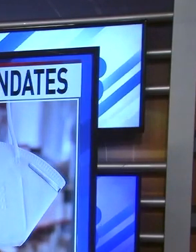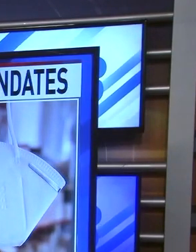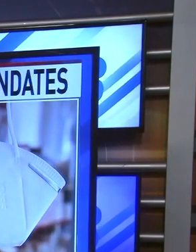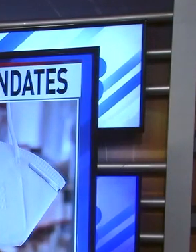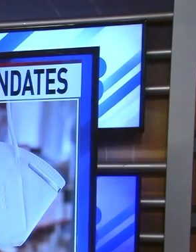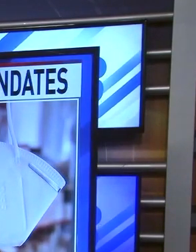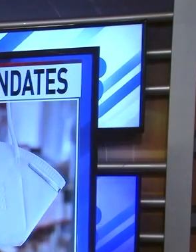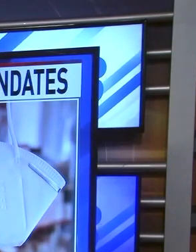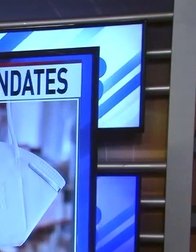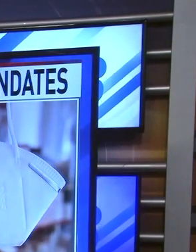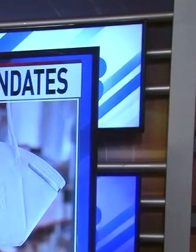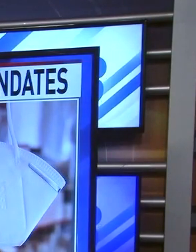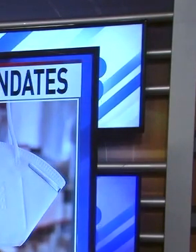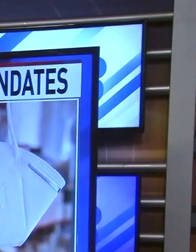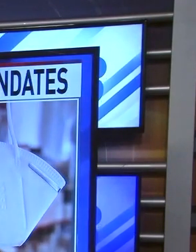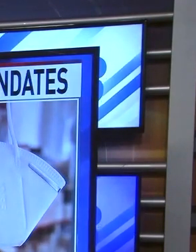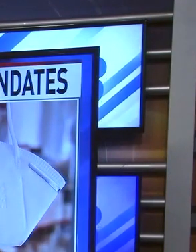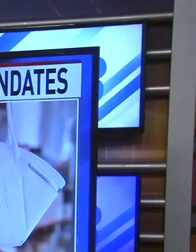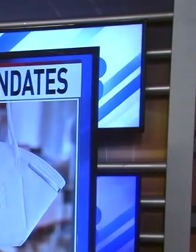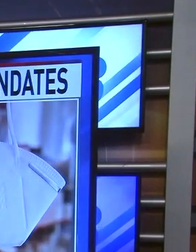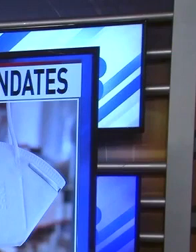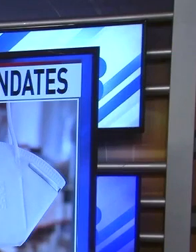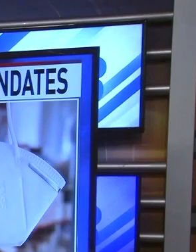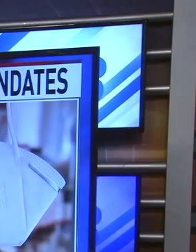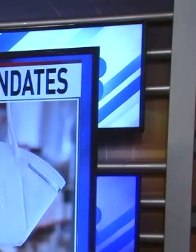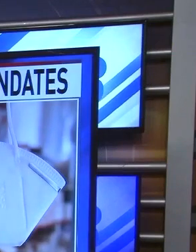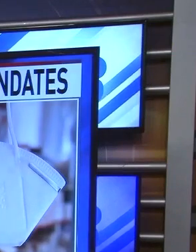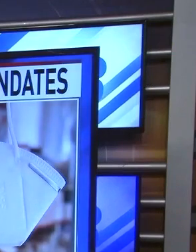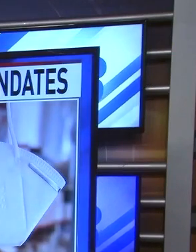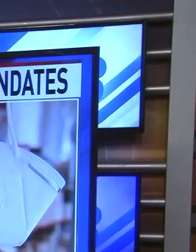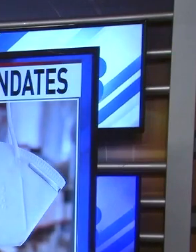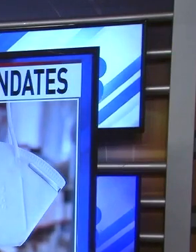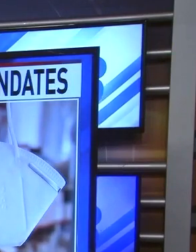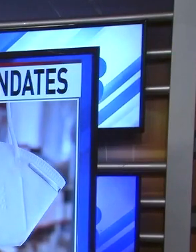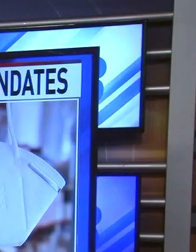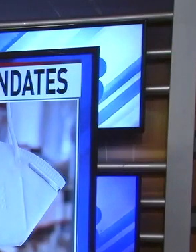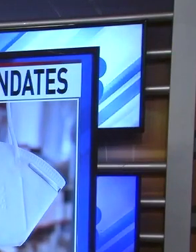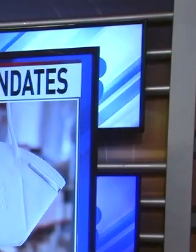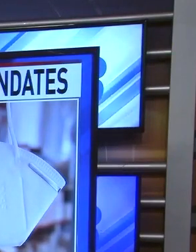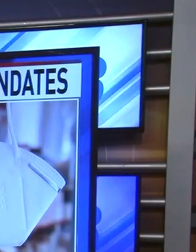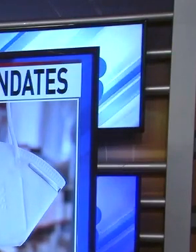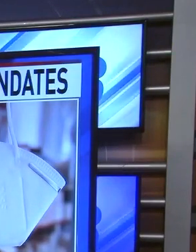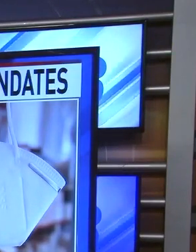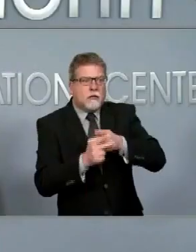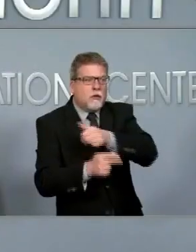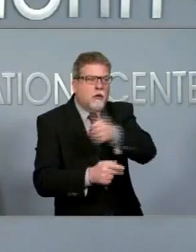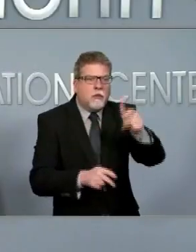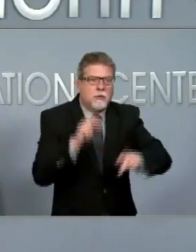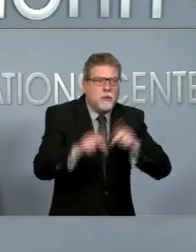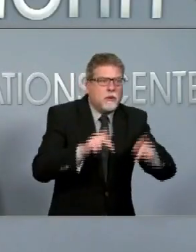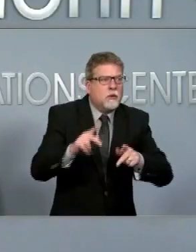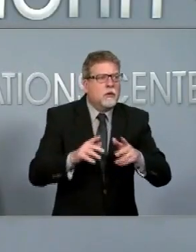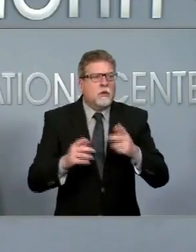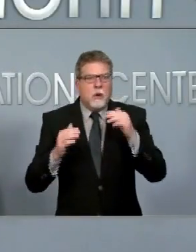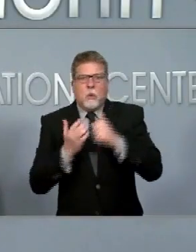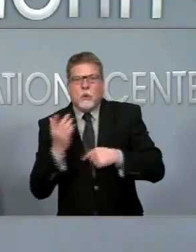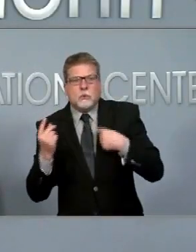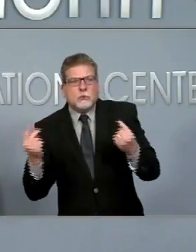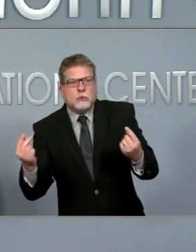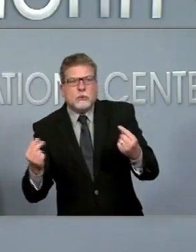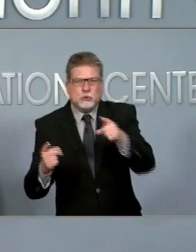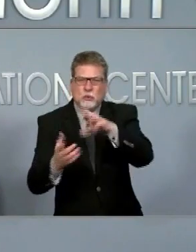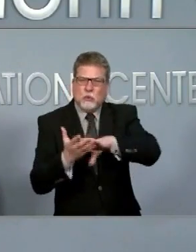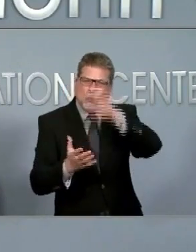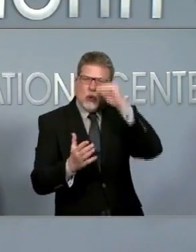providing extra protection. All of this, leading the governor to announce that it's time for mask mandates to go. I encourage